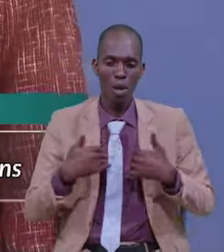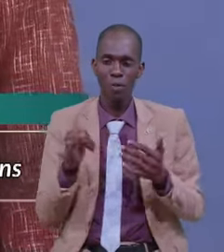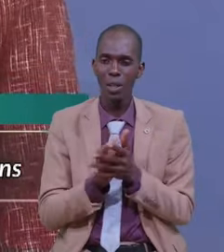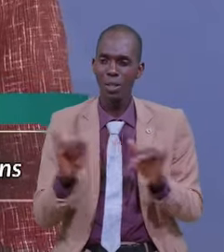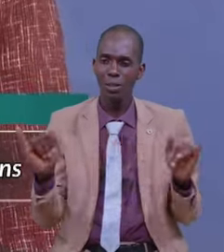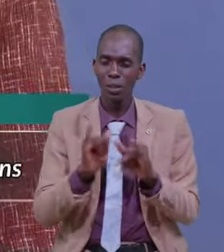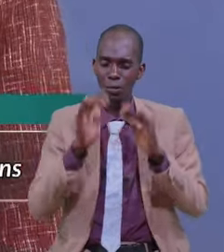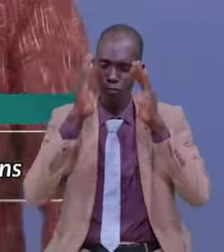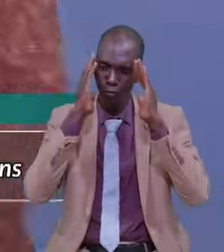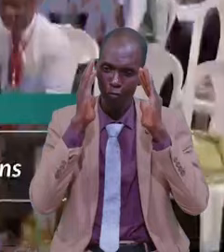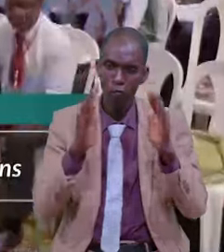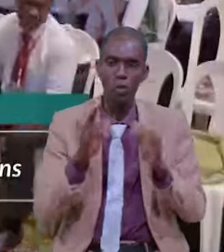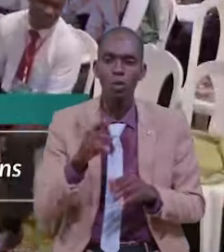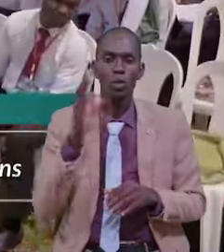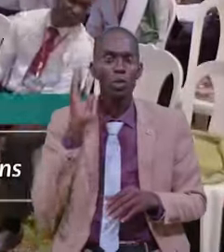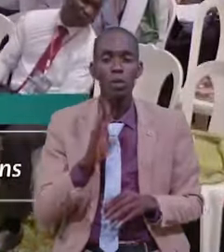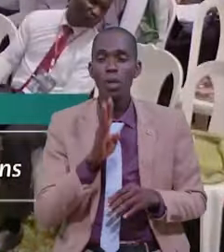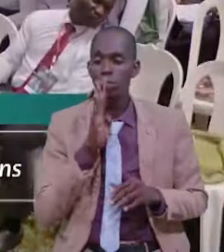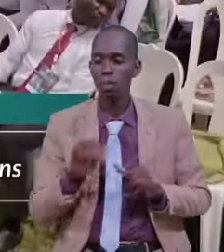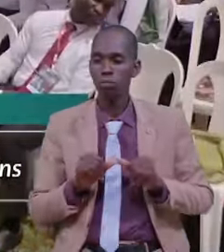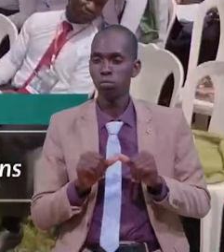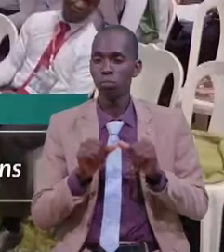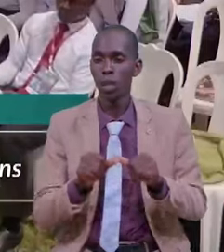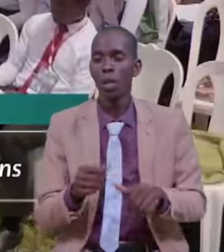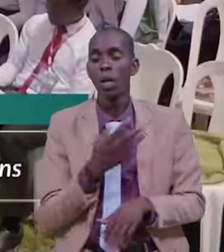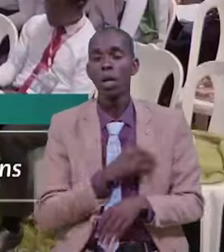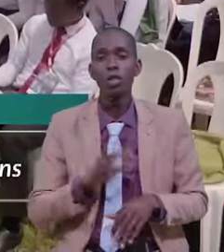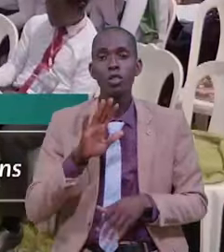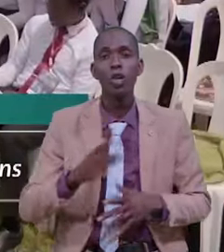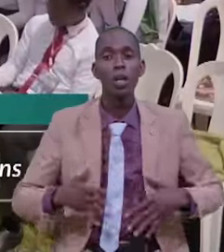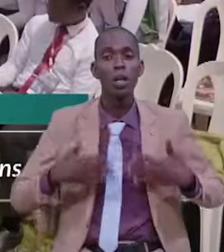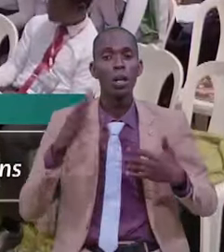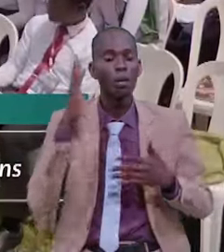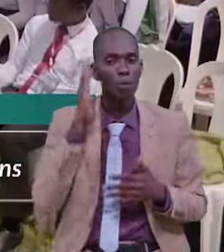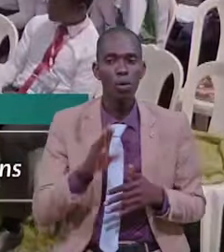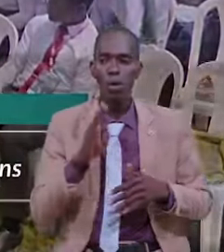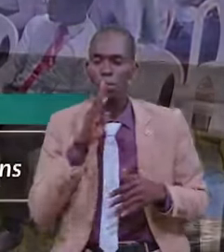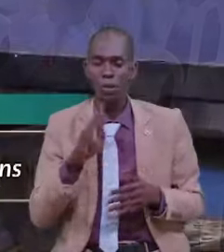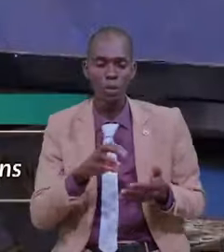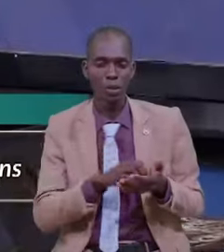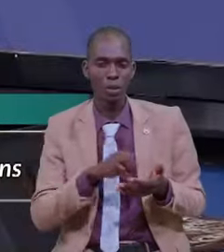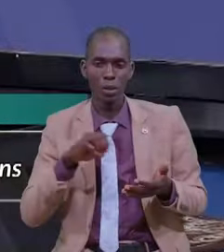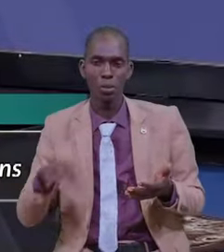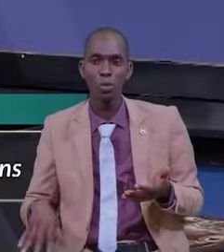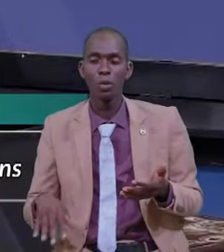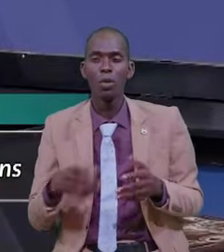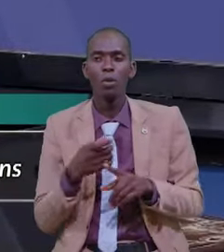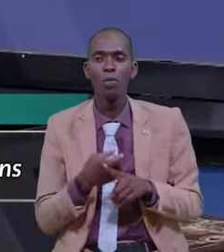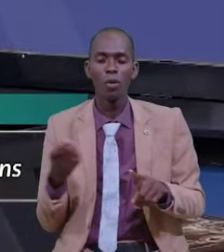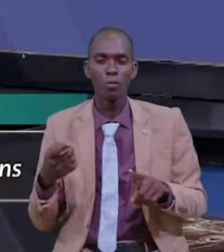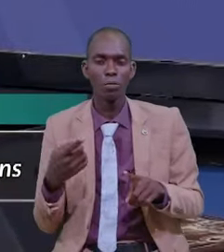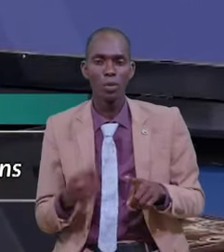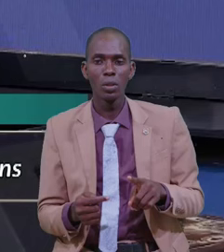You'll be persuasive. And your life will be taken away from the reefs and rafts. And you are going to